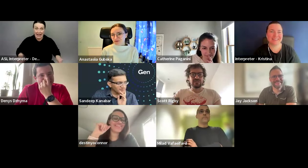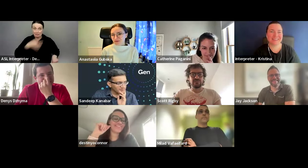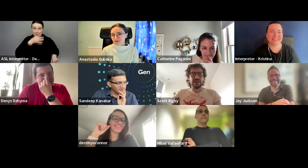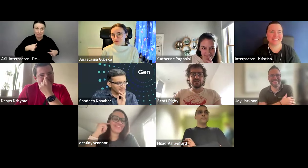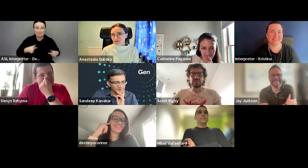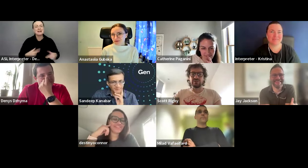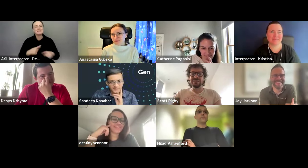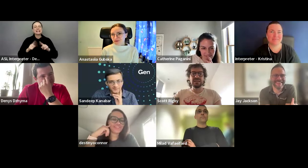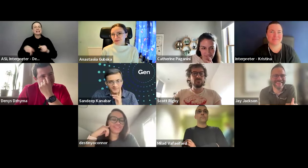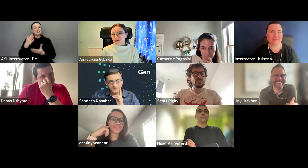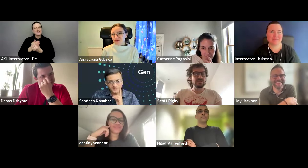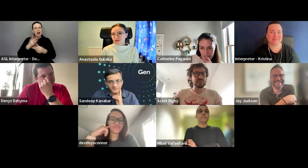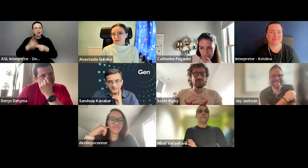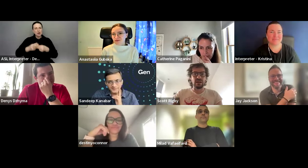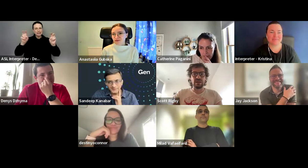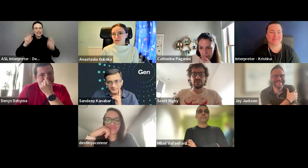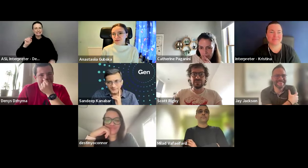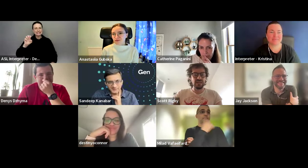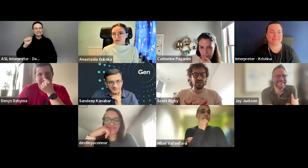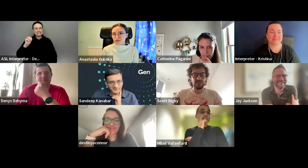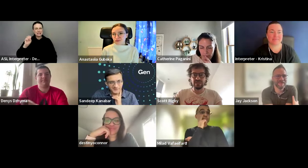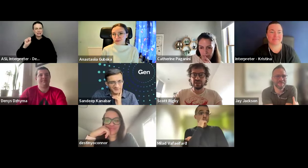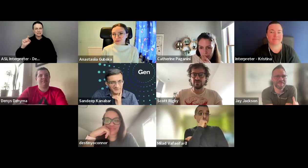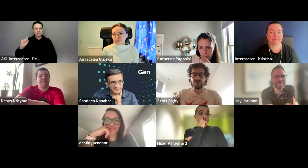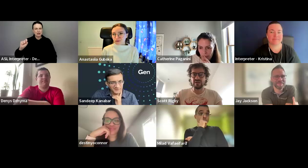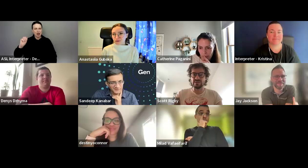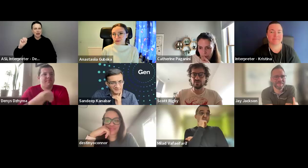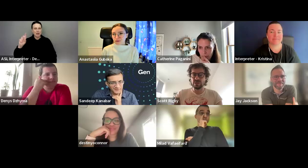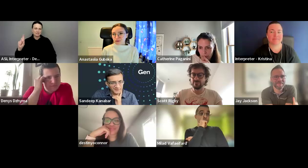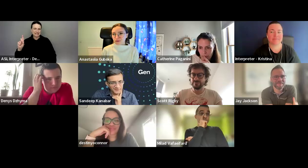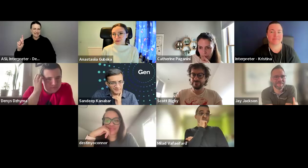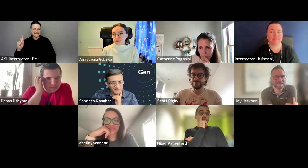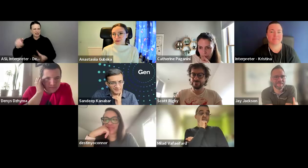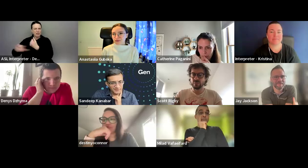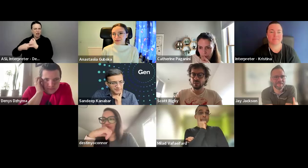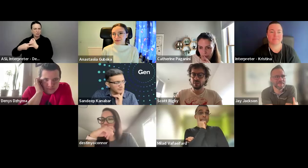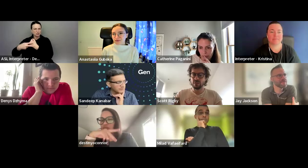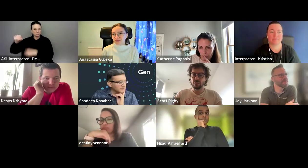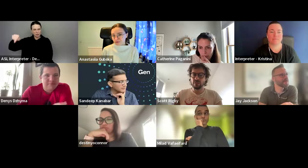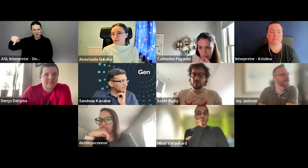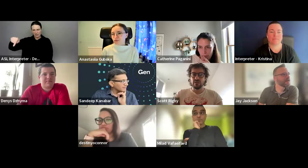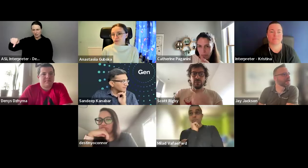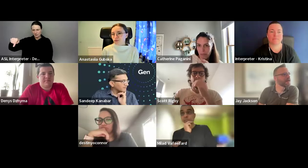Here is the file. It's called teams.md in that repository.